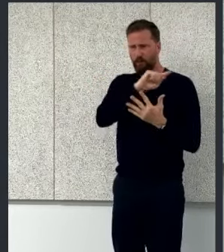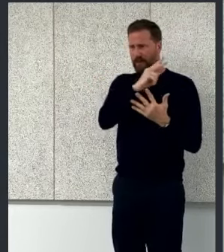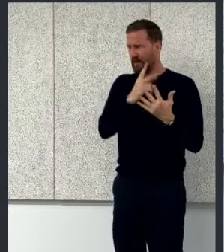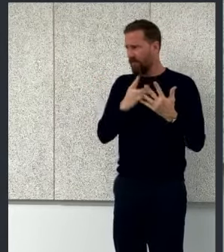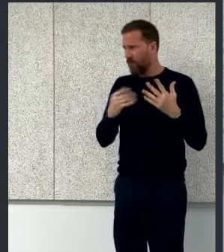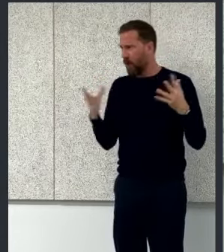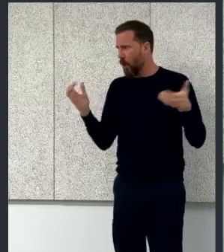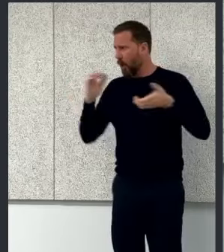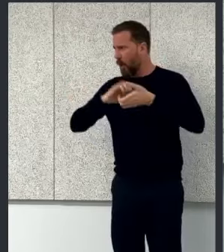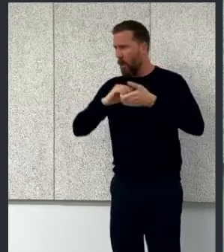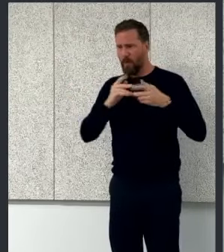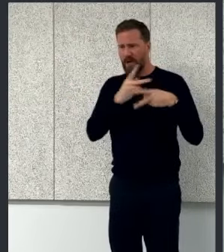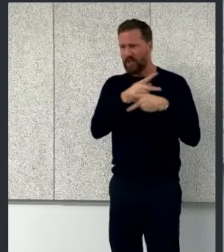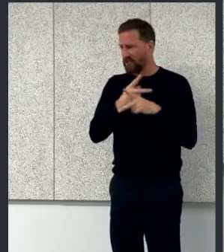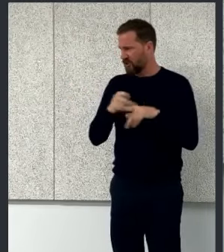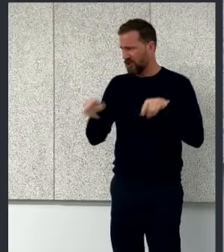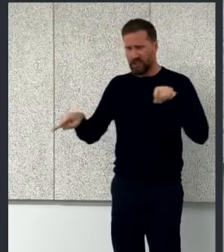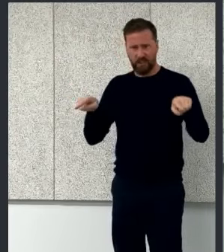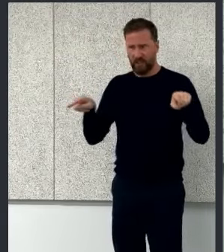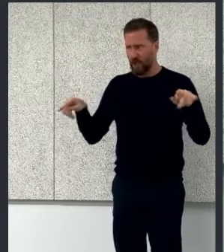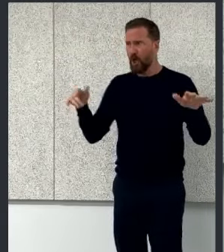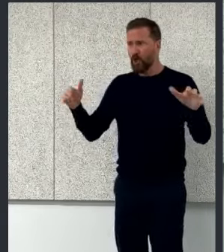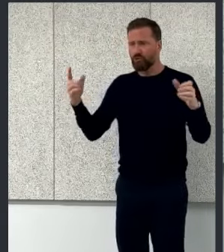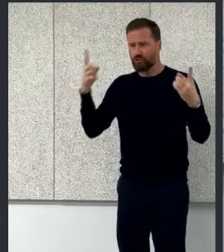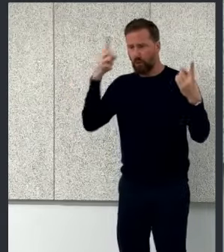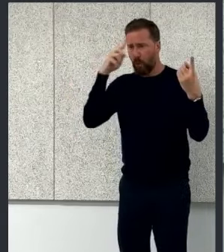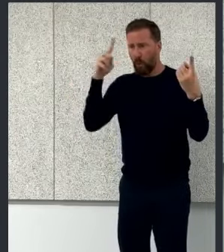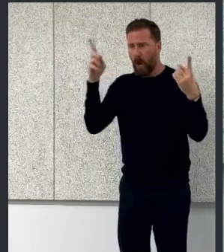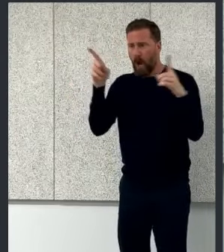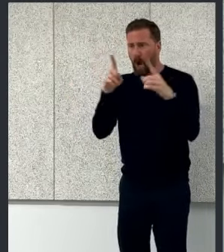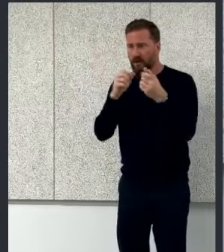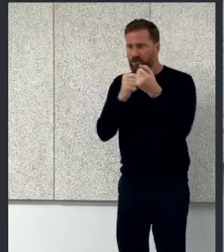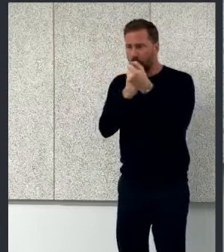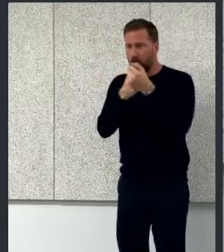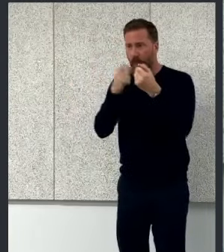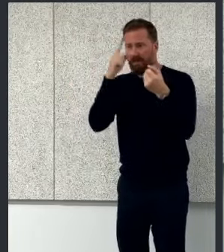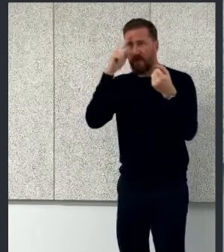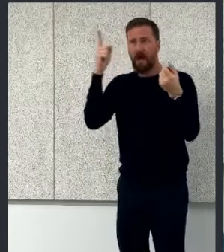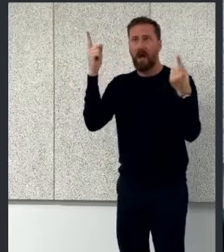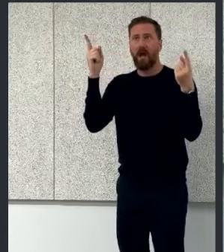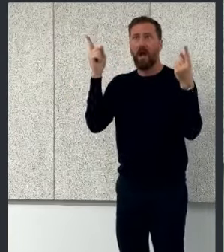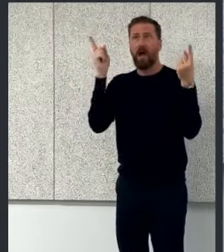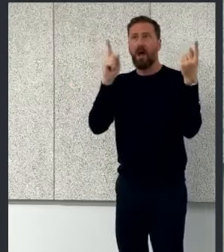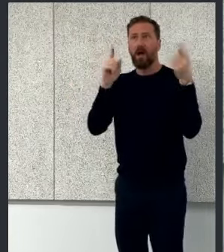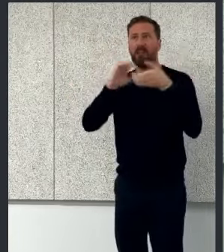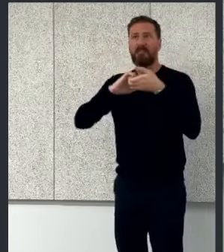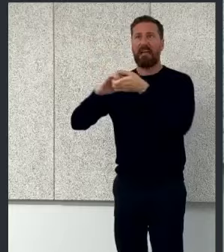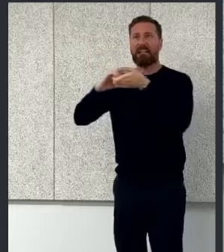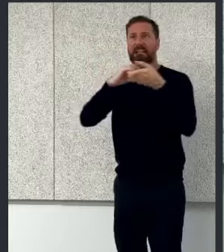to the collective bargaining clause that says you cannot take a pay cut. You